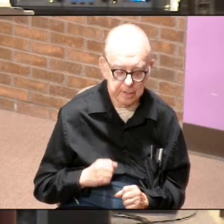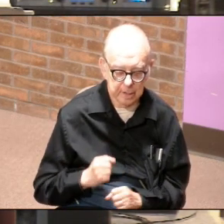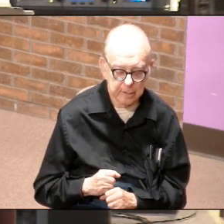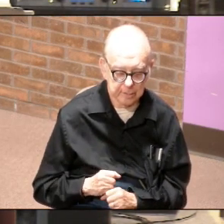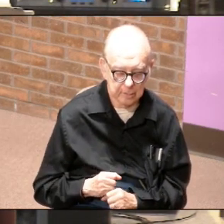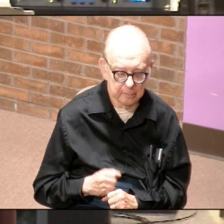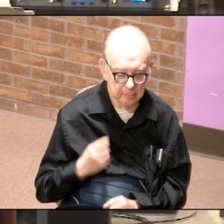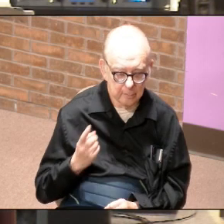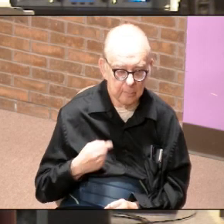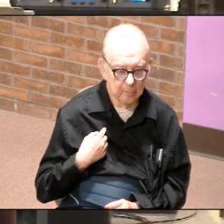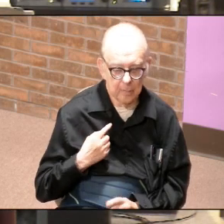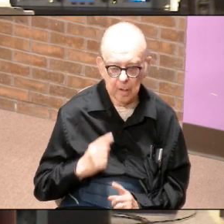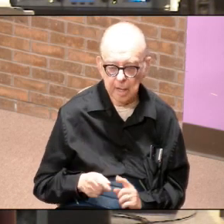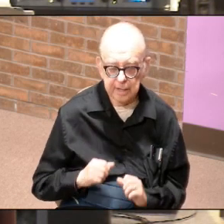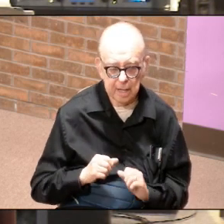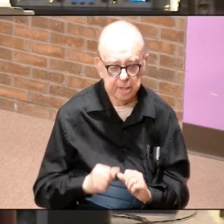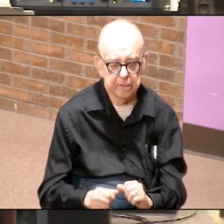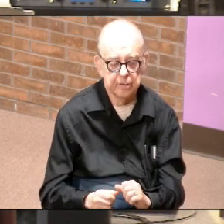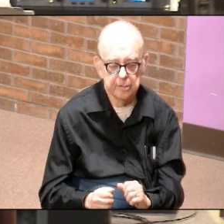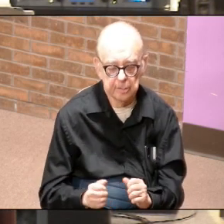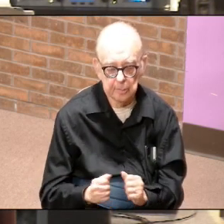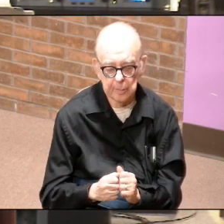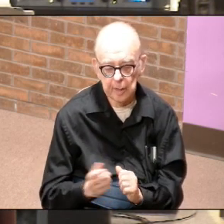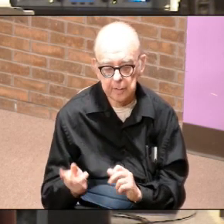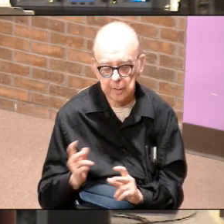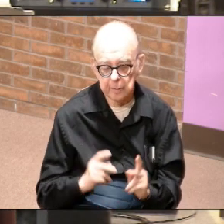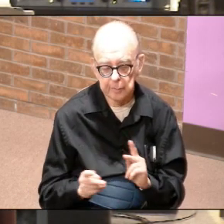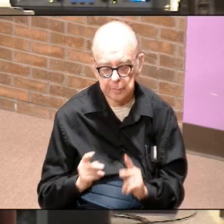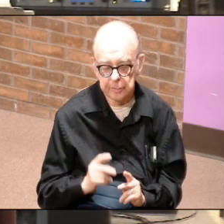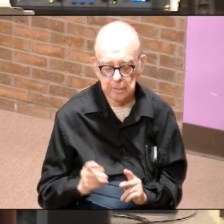And thinking, I can't go on.